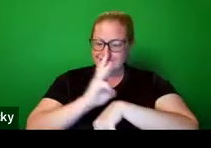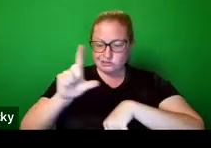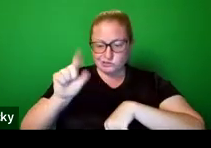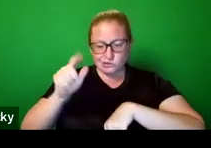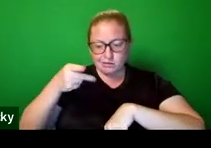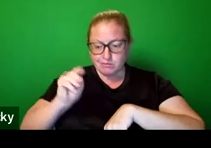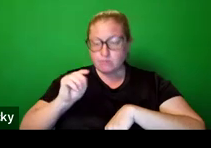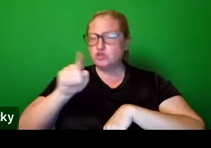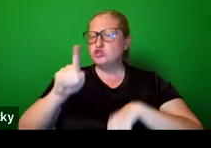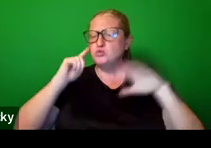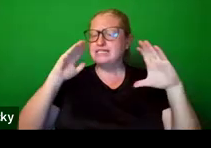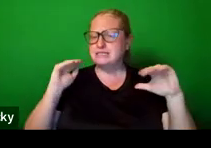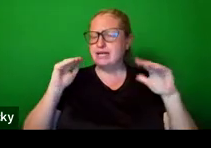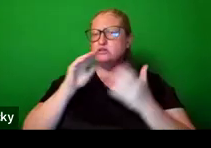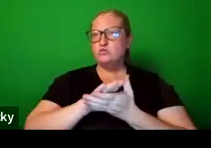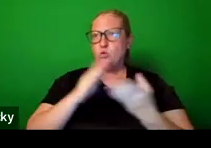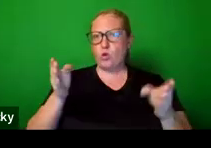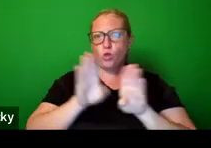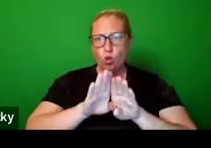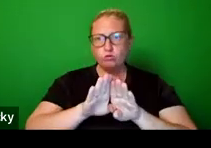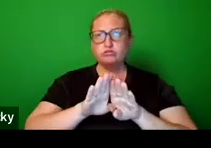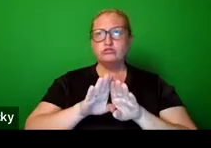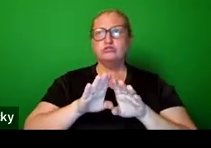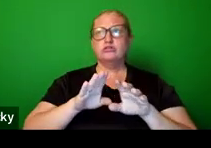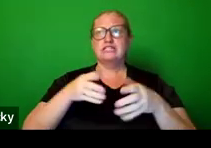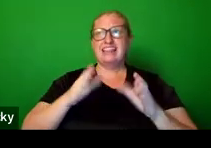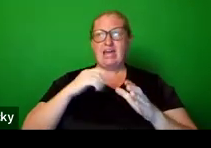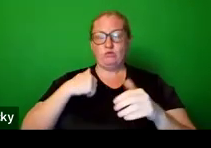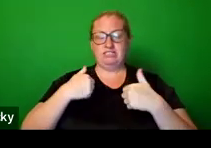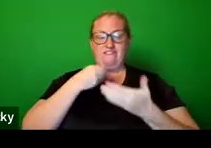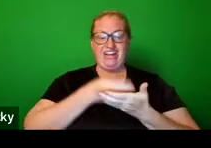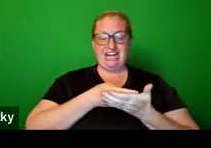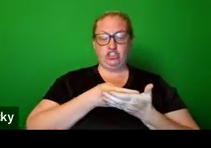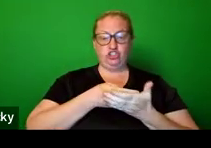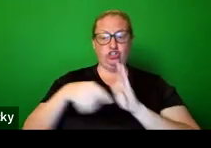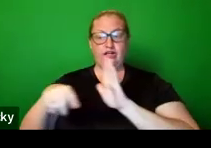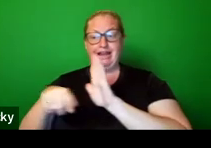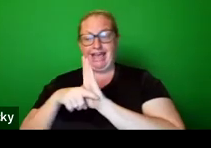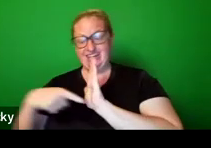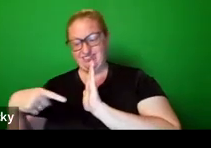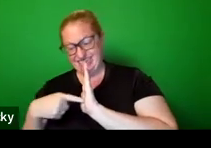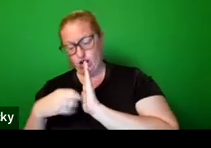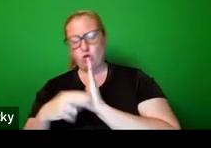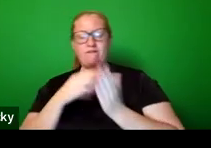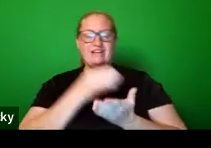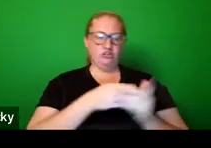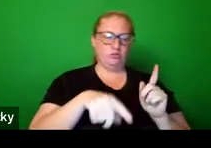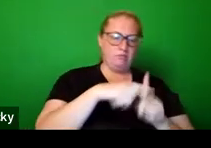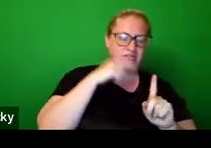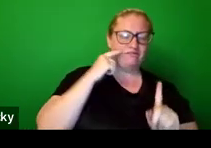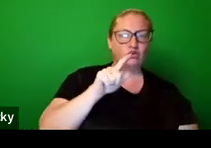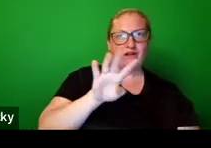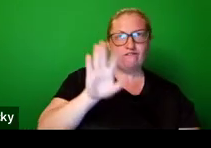you expect closures to be a financial net negative or a positive in 2024, 25, and also